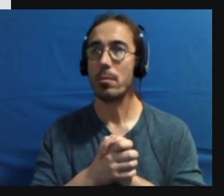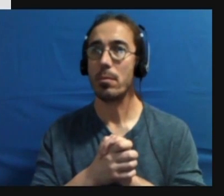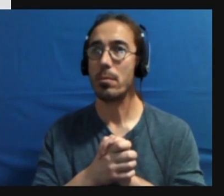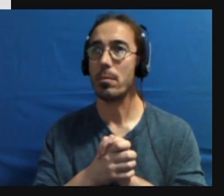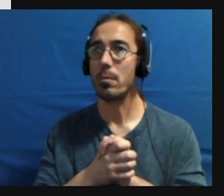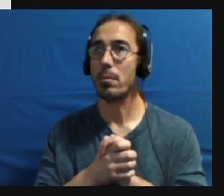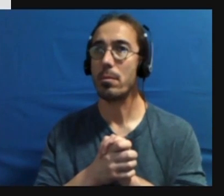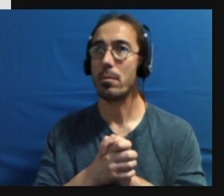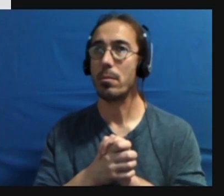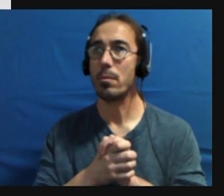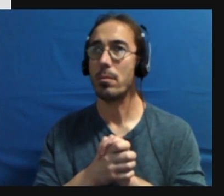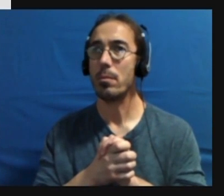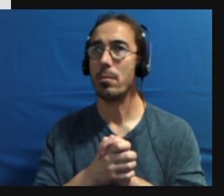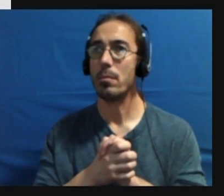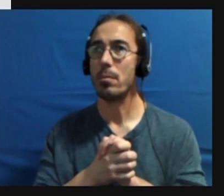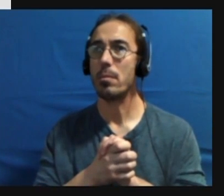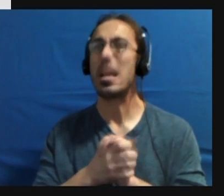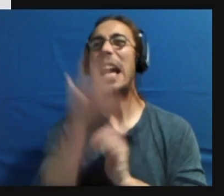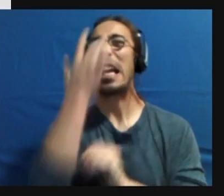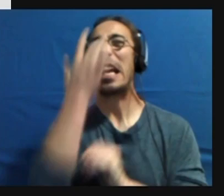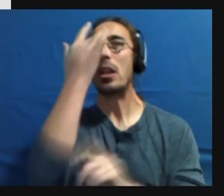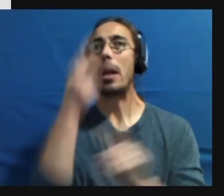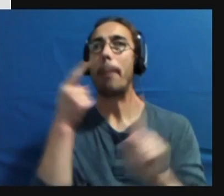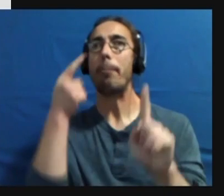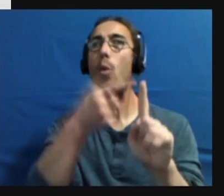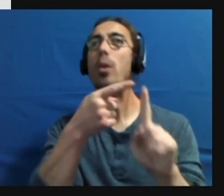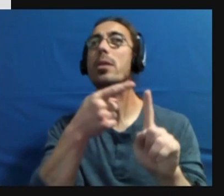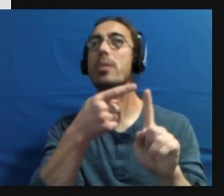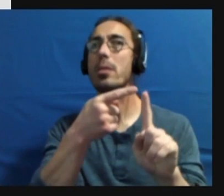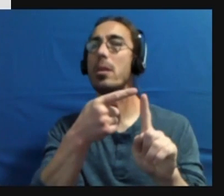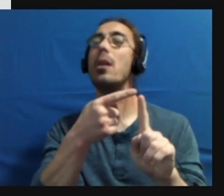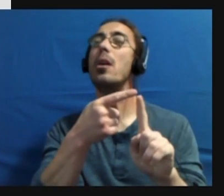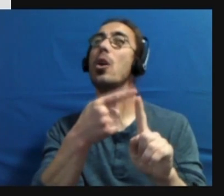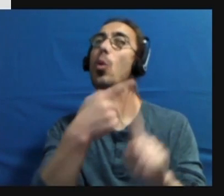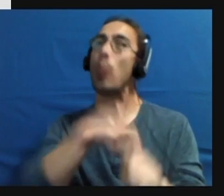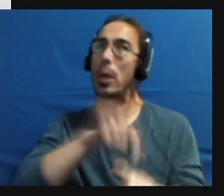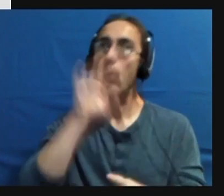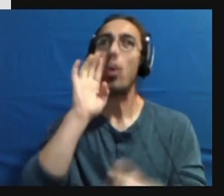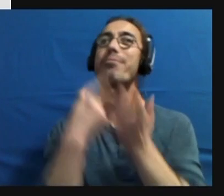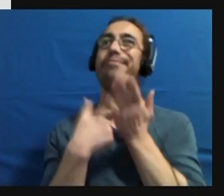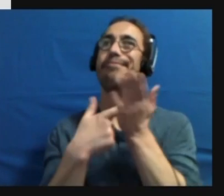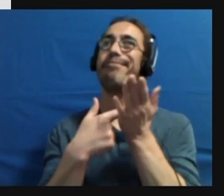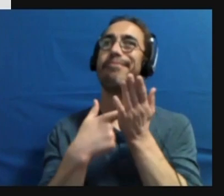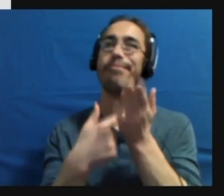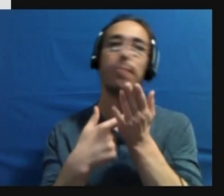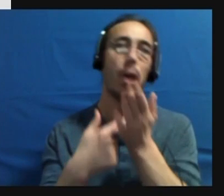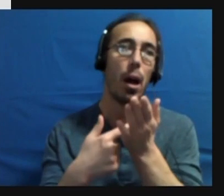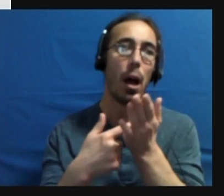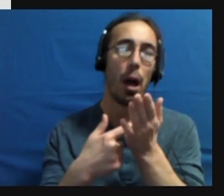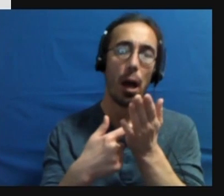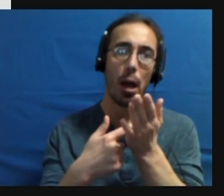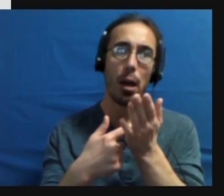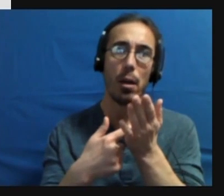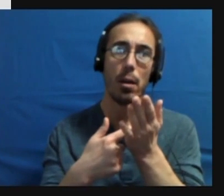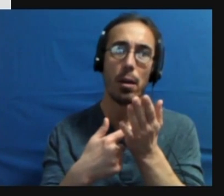into like point 3 of that, where we talk about the fact that we have restricted and fixated interests.